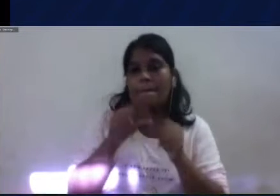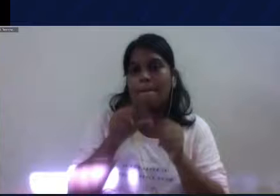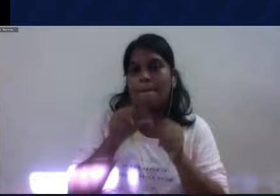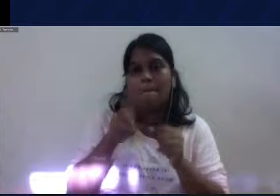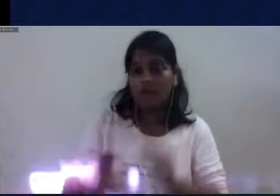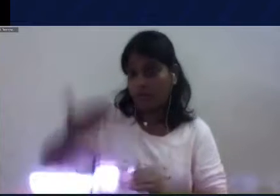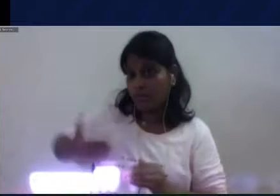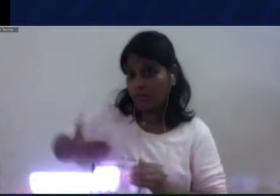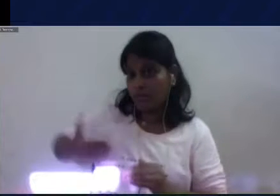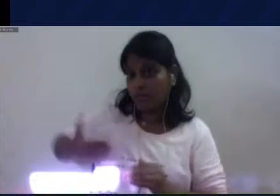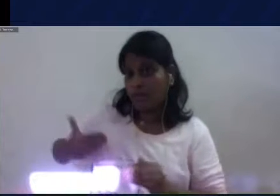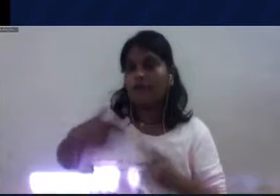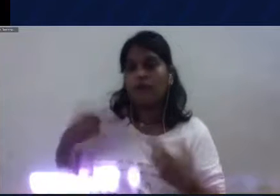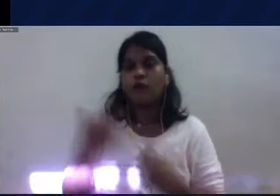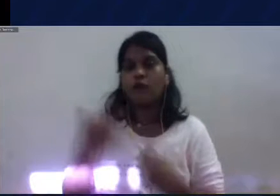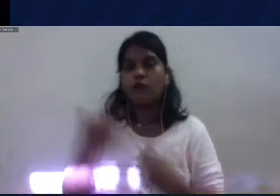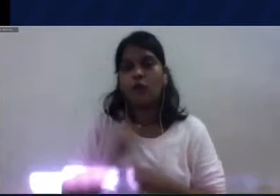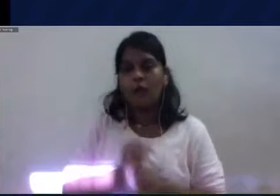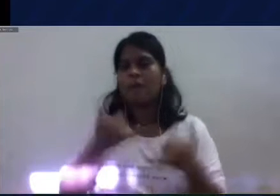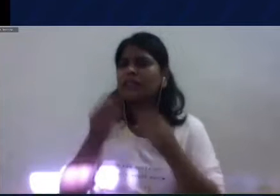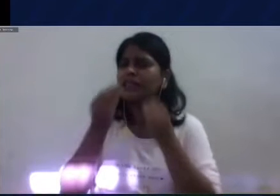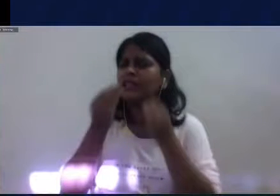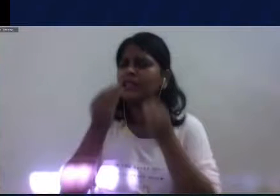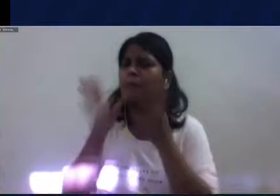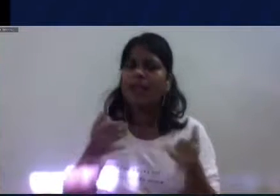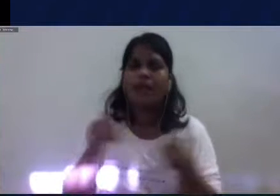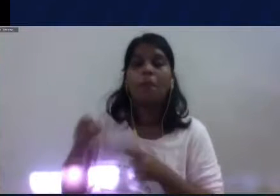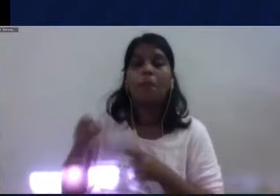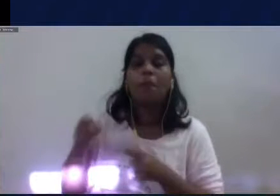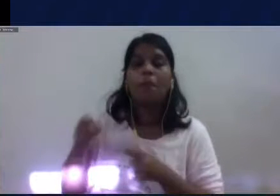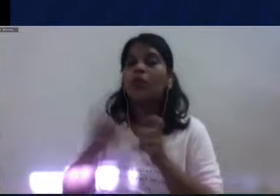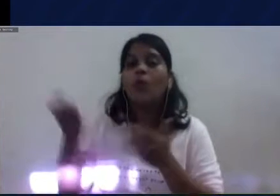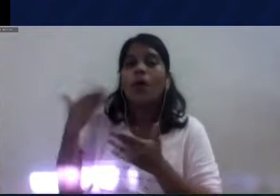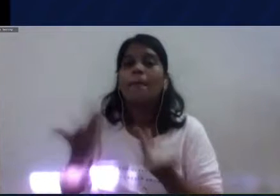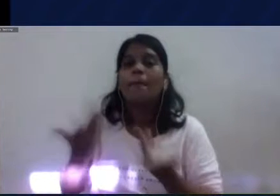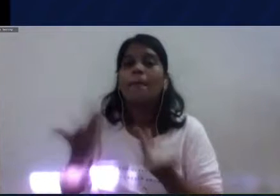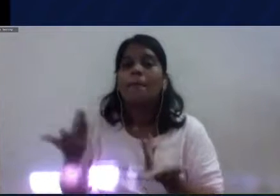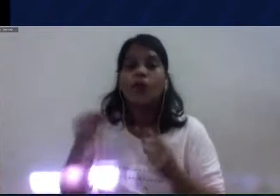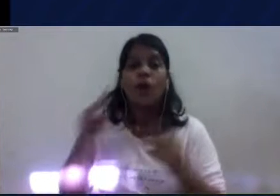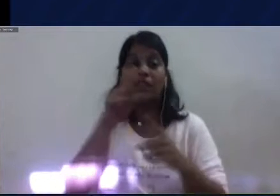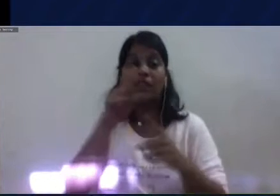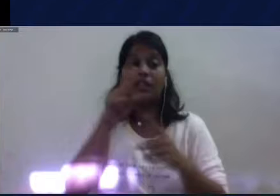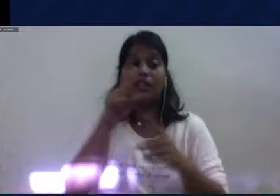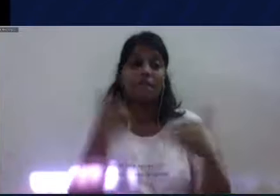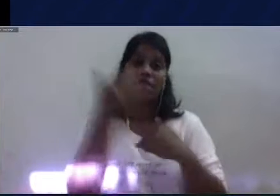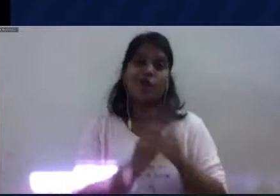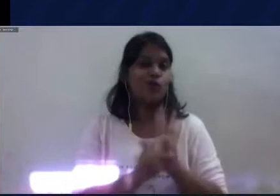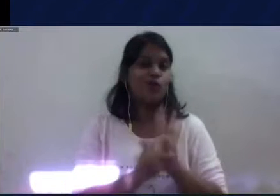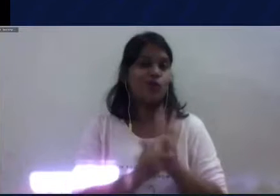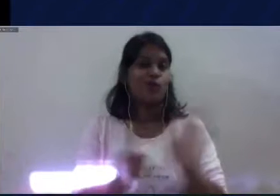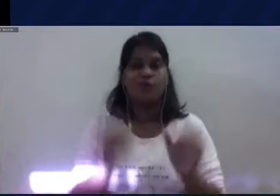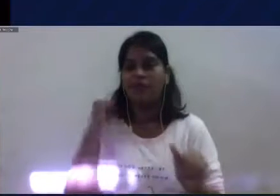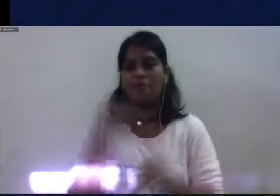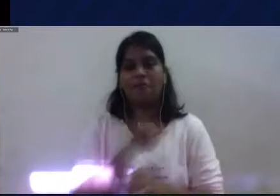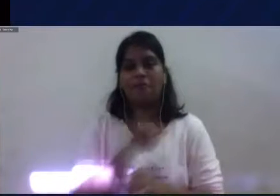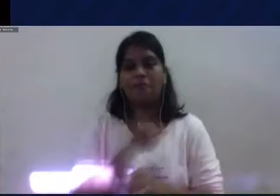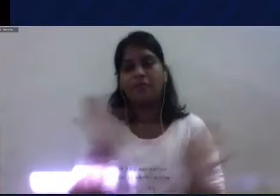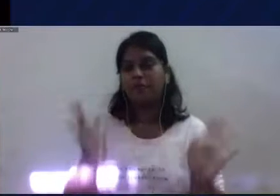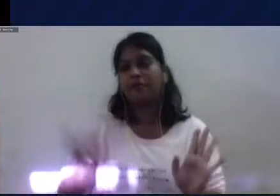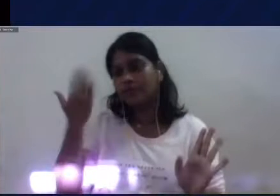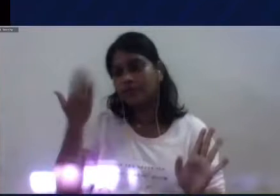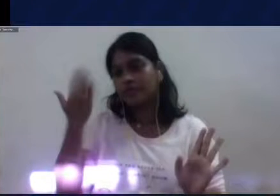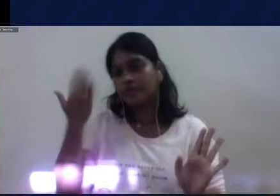back, we would make them play a very simple game. And what was happening at the back was not visible from the front, and vice versa. At the back, we